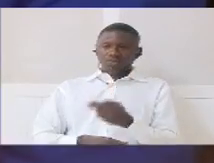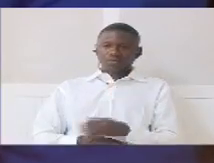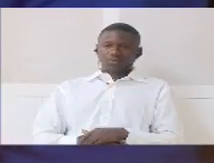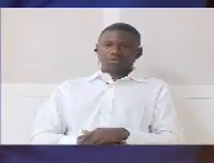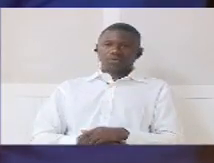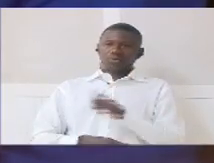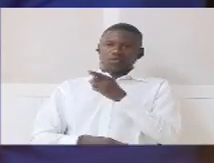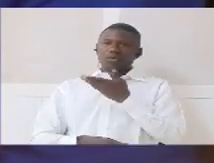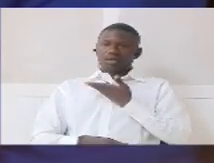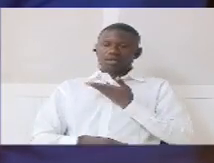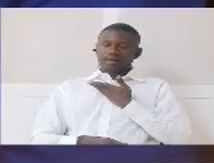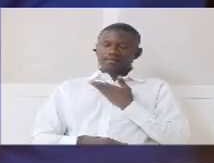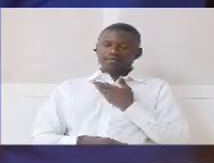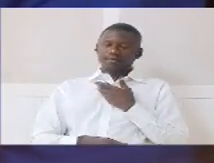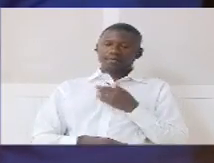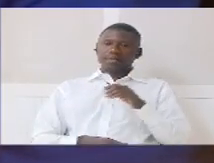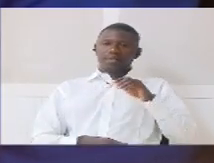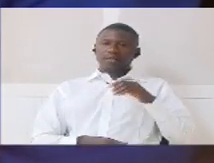1982, you had diet A and B.